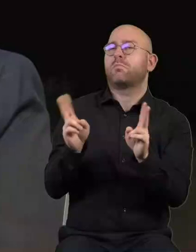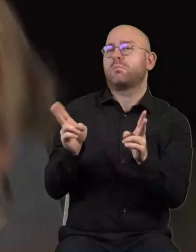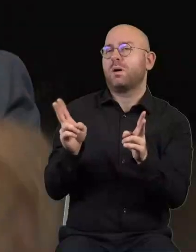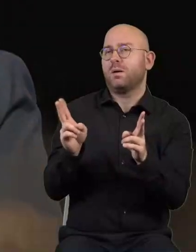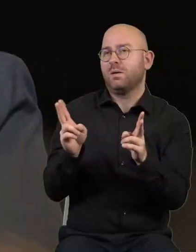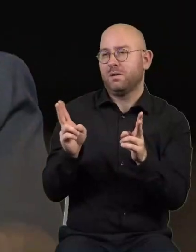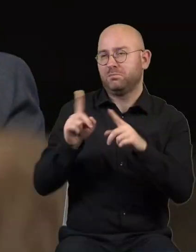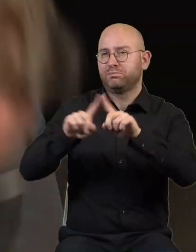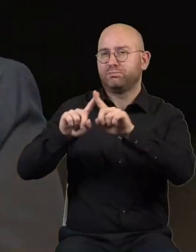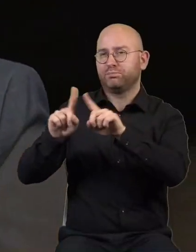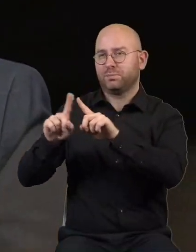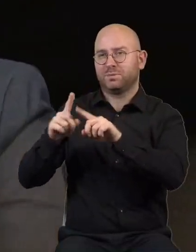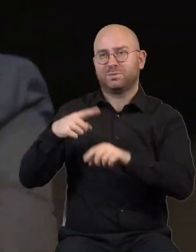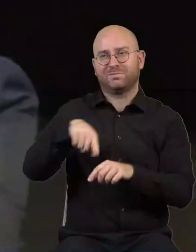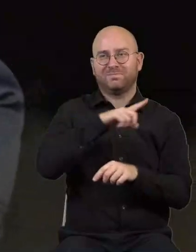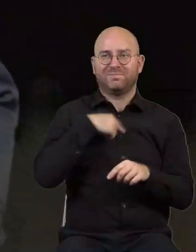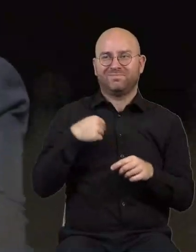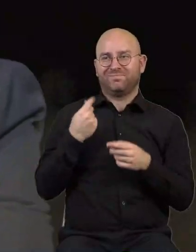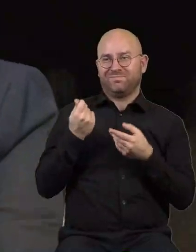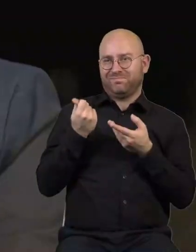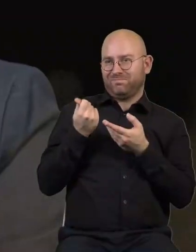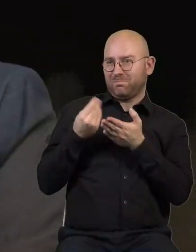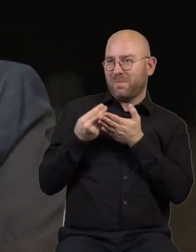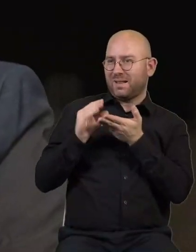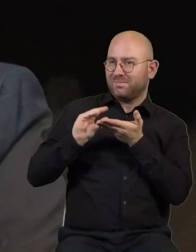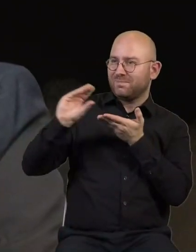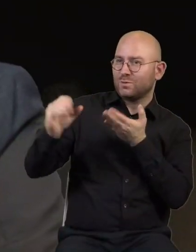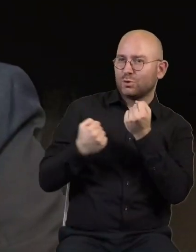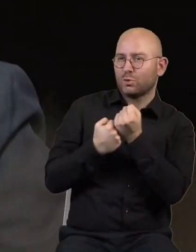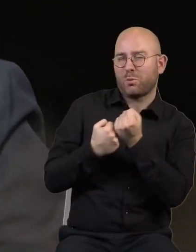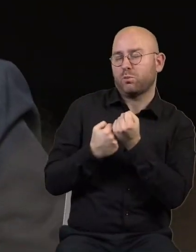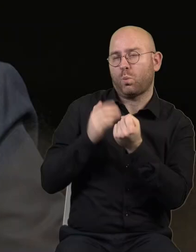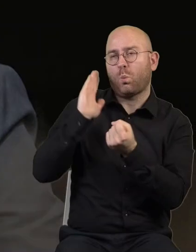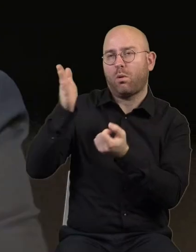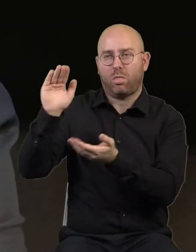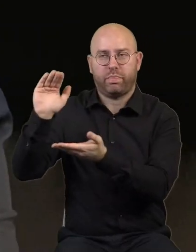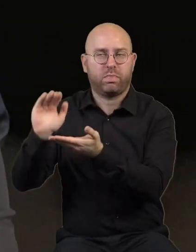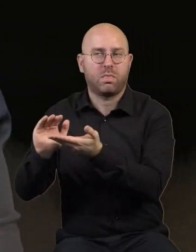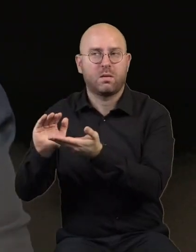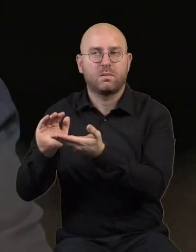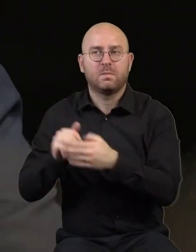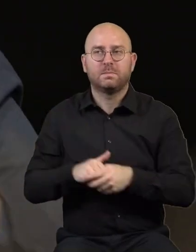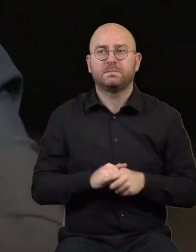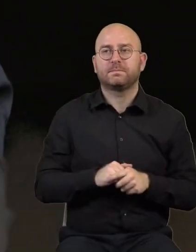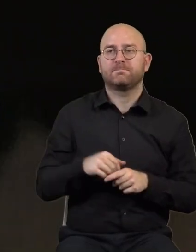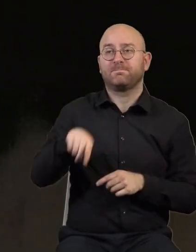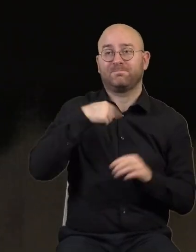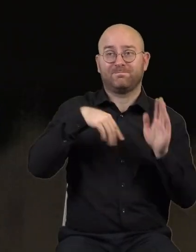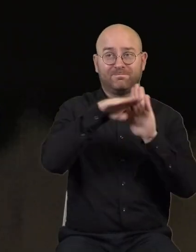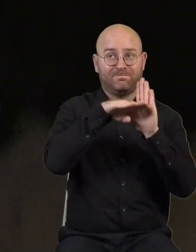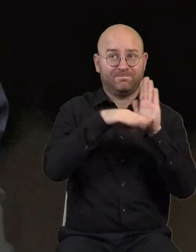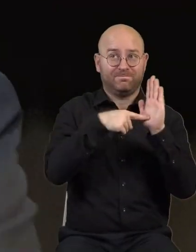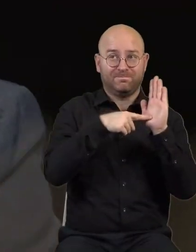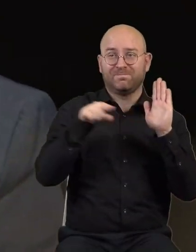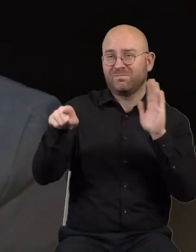that such means that are operated